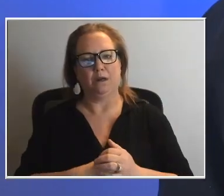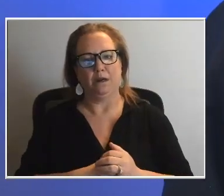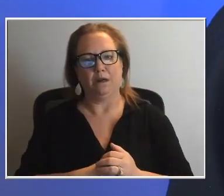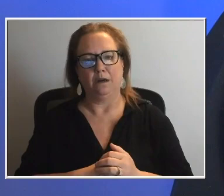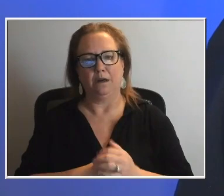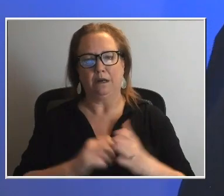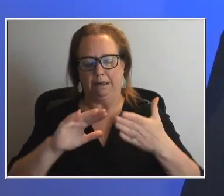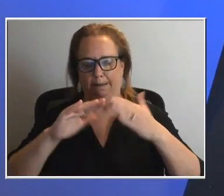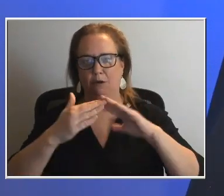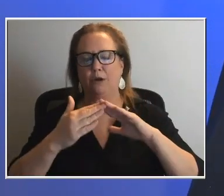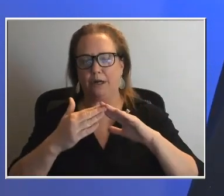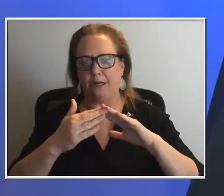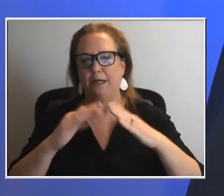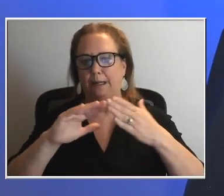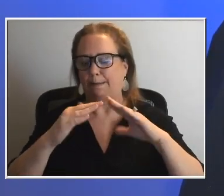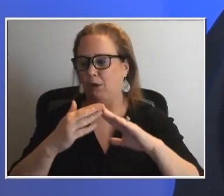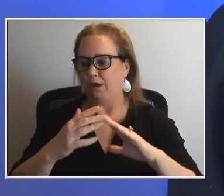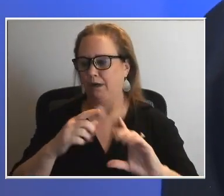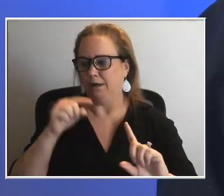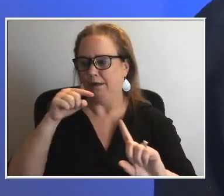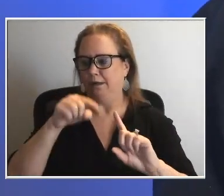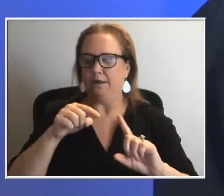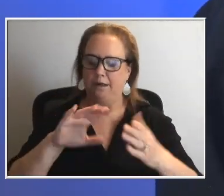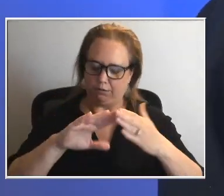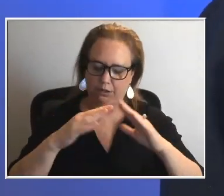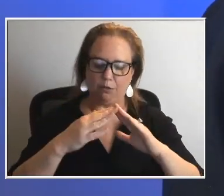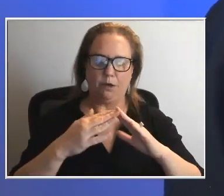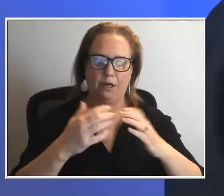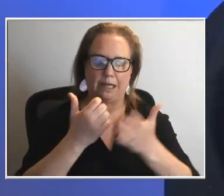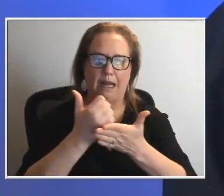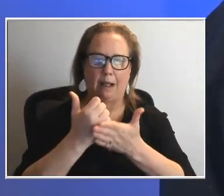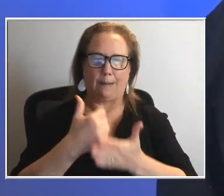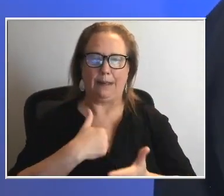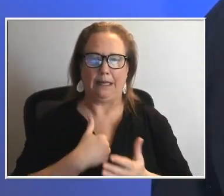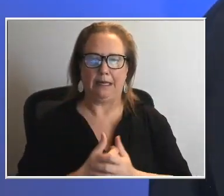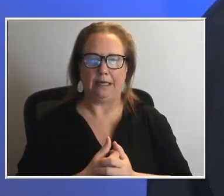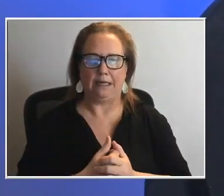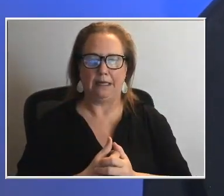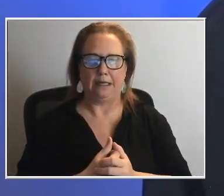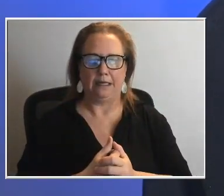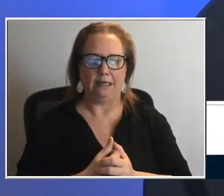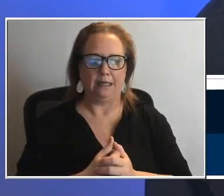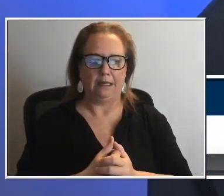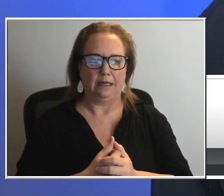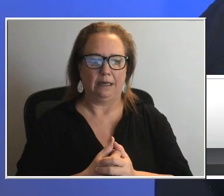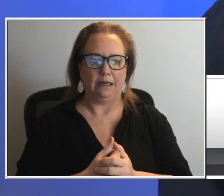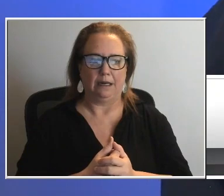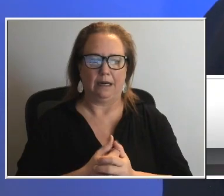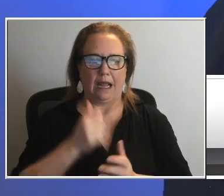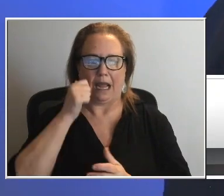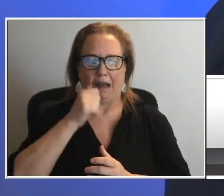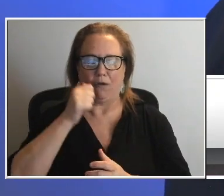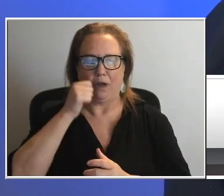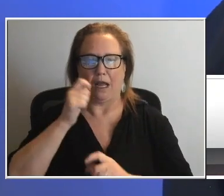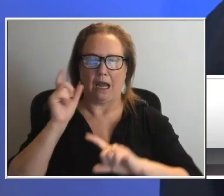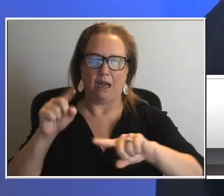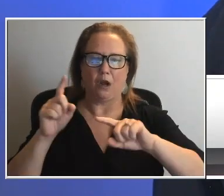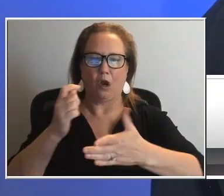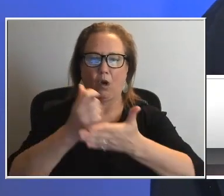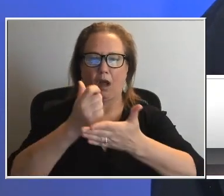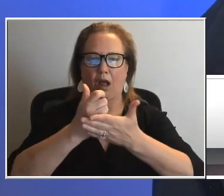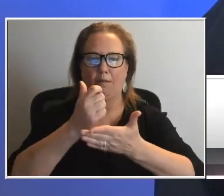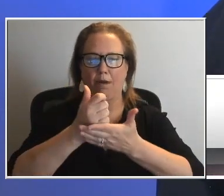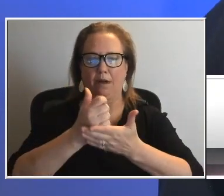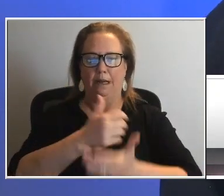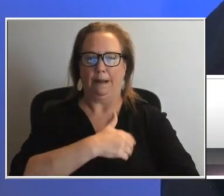Community, that it was a community that helped me. And, you know, every day that I go out to go help the members